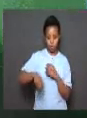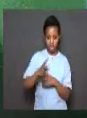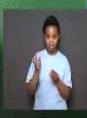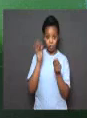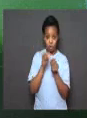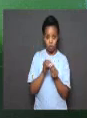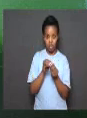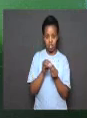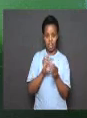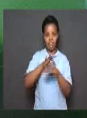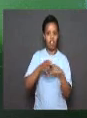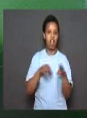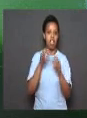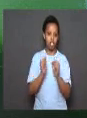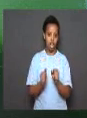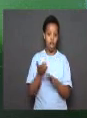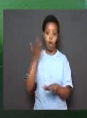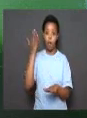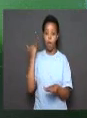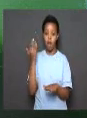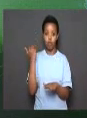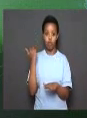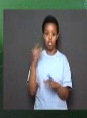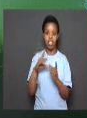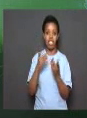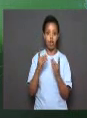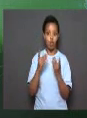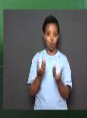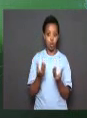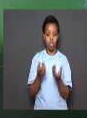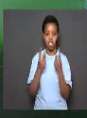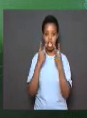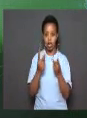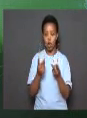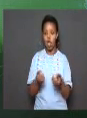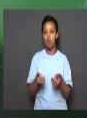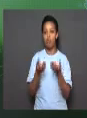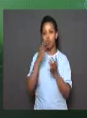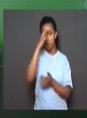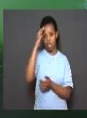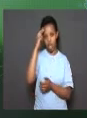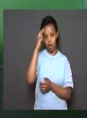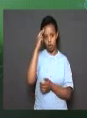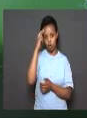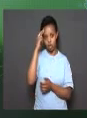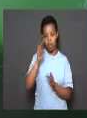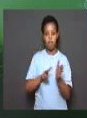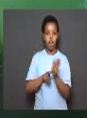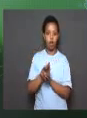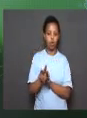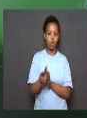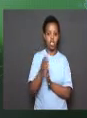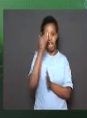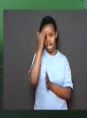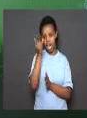In our previous grades, we have learned that there are reasons to not consider viruses